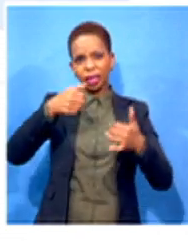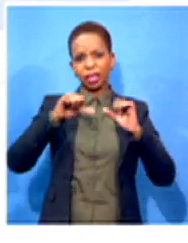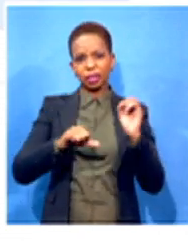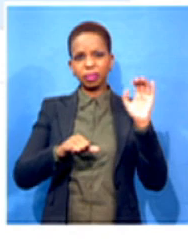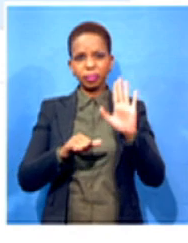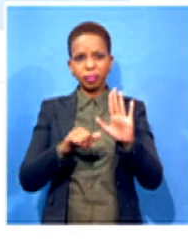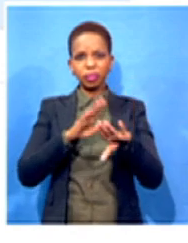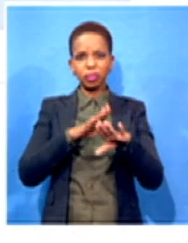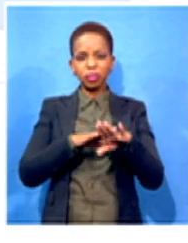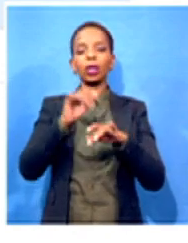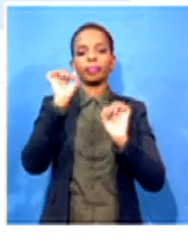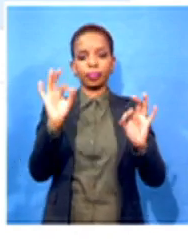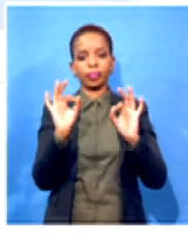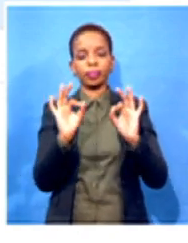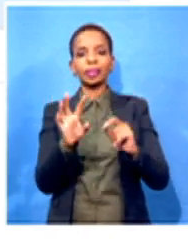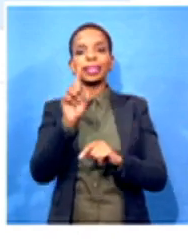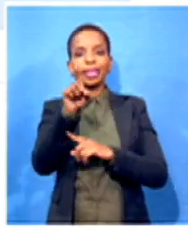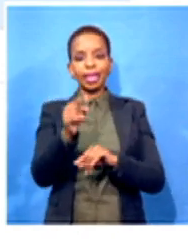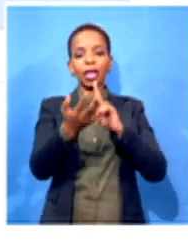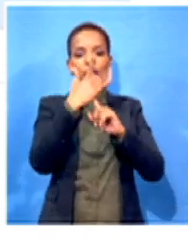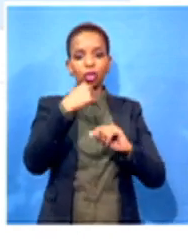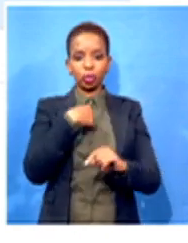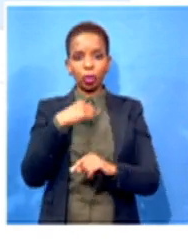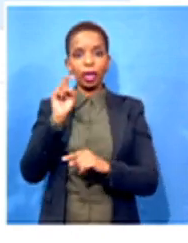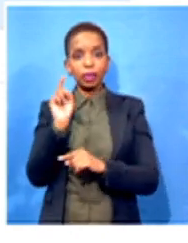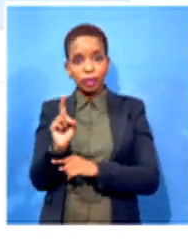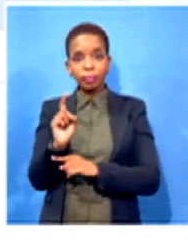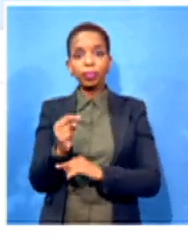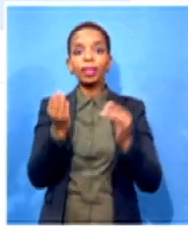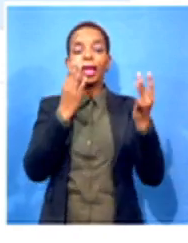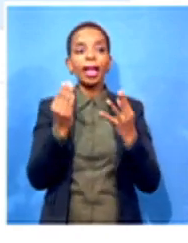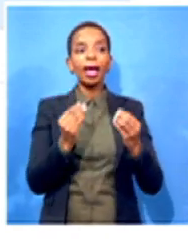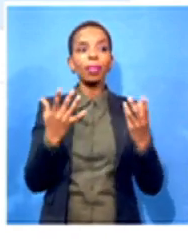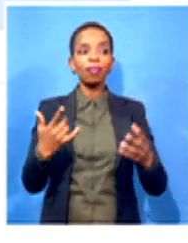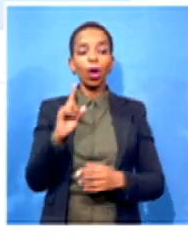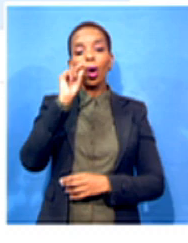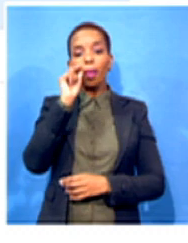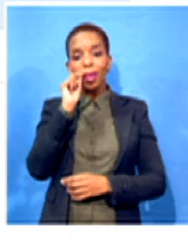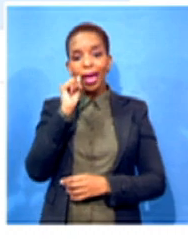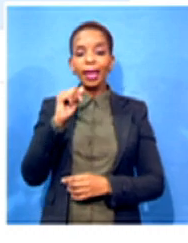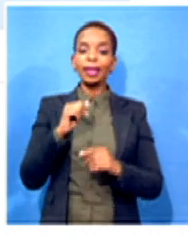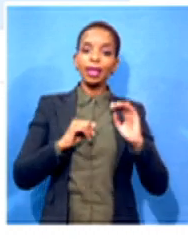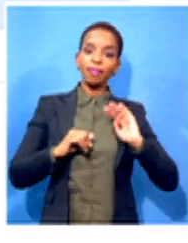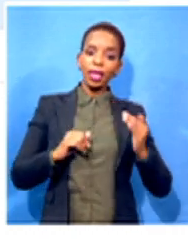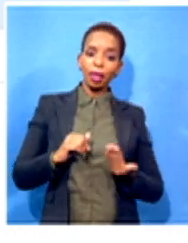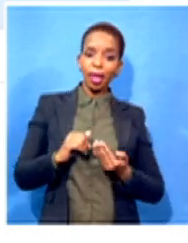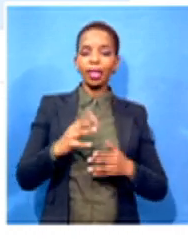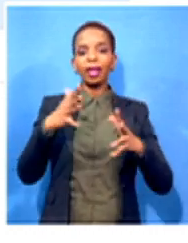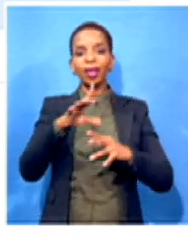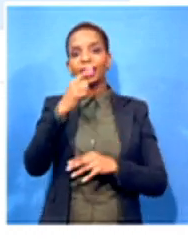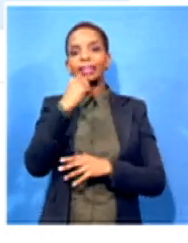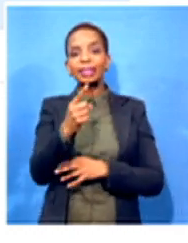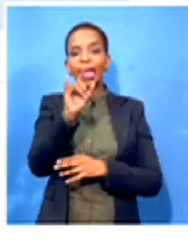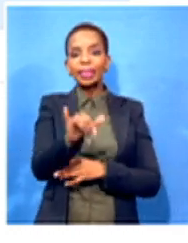more to that. That one's quite complicated. But here's your breakdown of the male and female. So, you know, it has been said globally